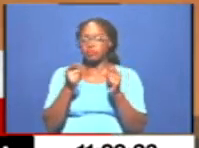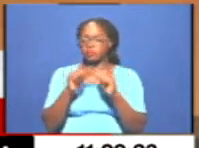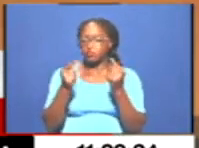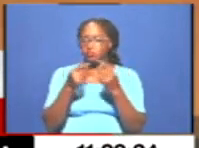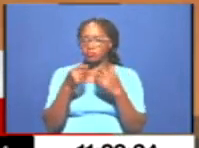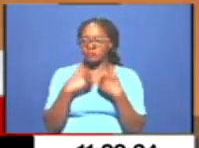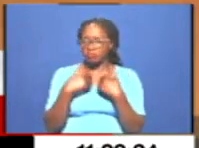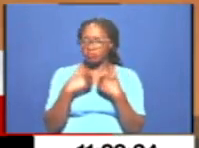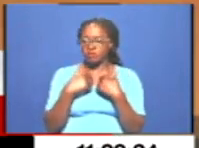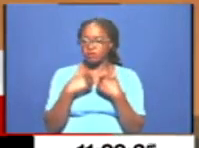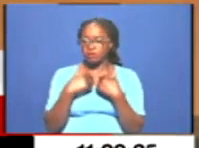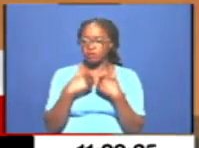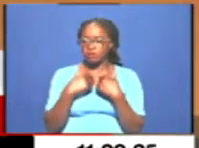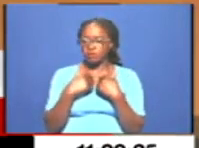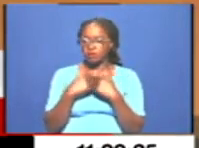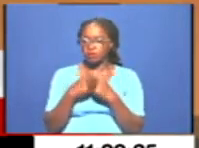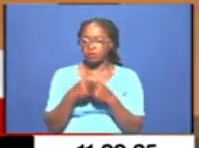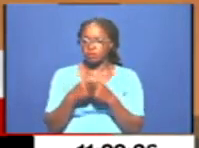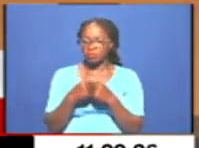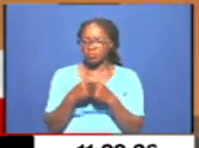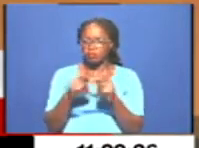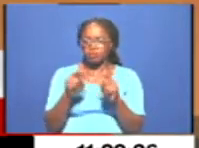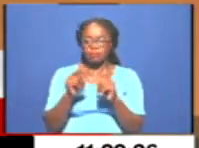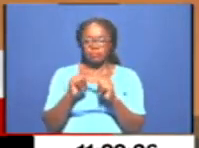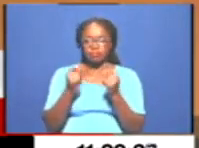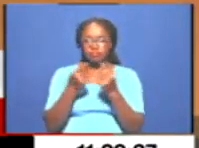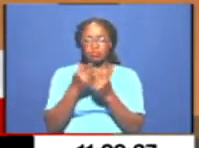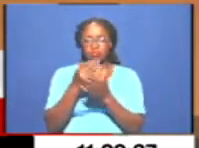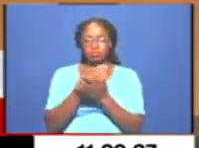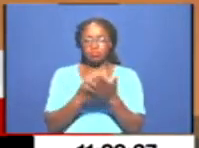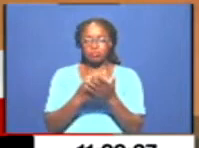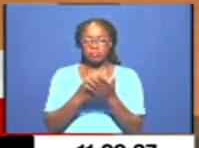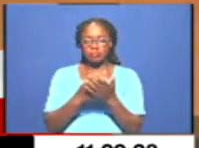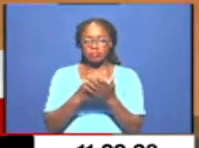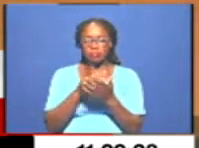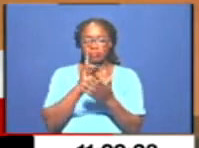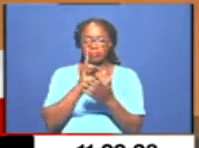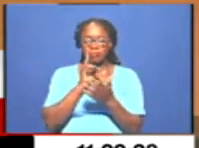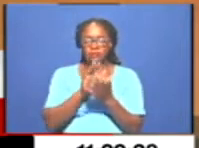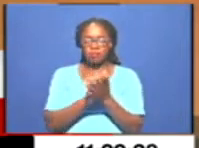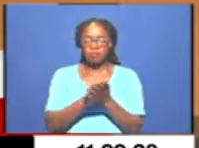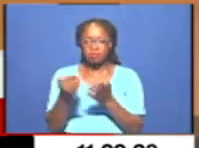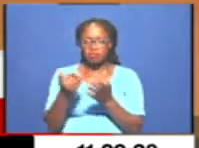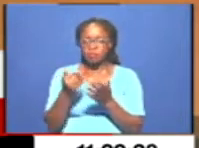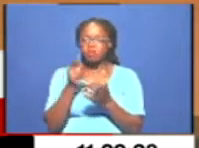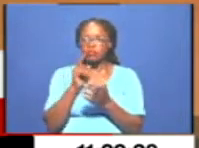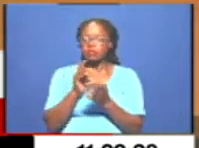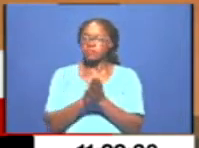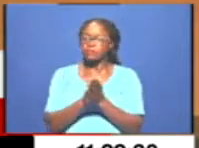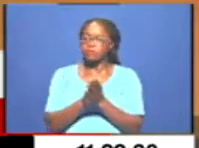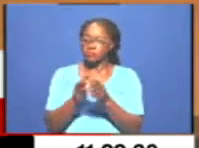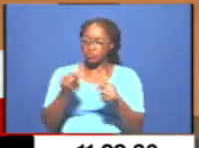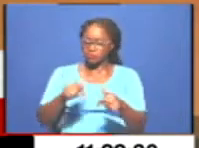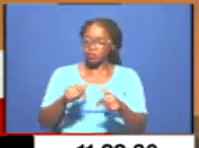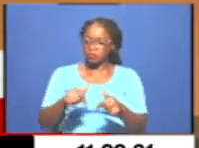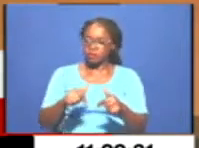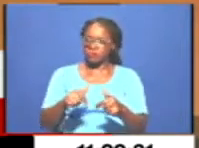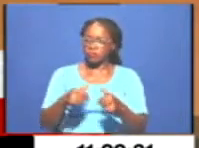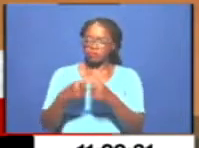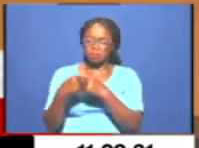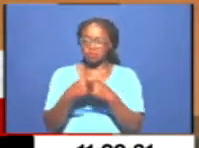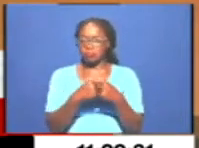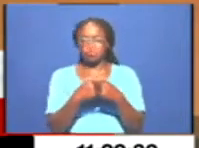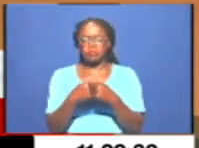leaving today. Part of the team will leave today and the rest will leave tomorrow. Obviously, because of the times we are living in, there are a lot of challenges with